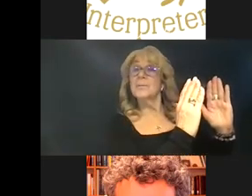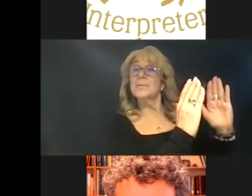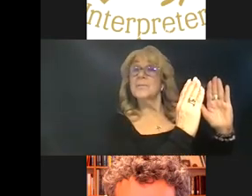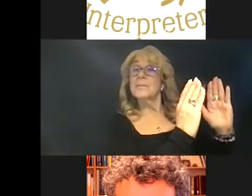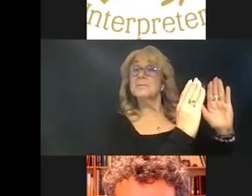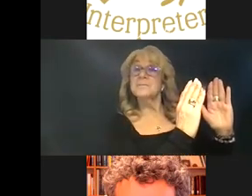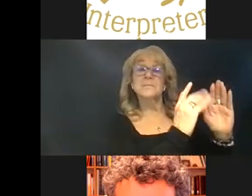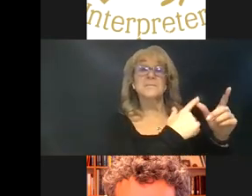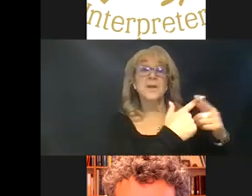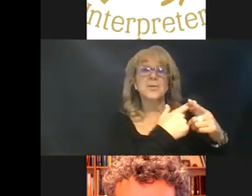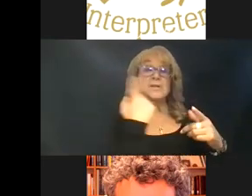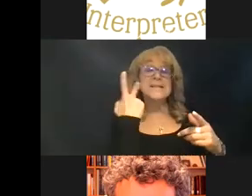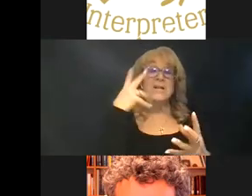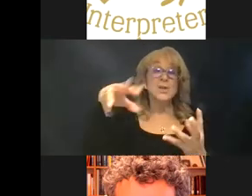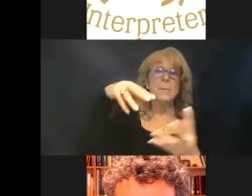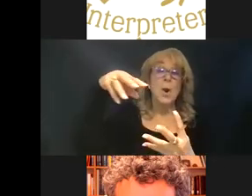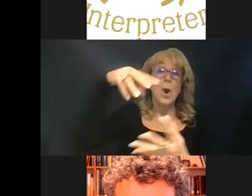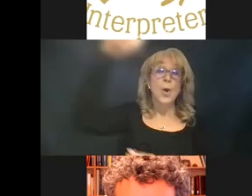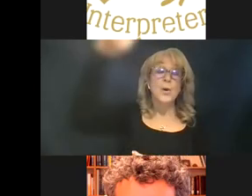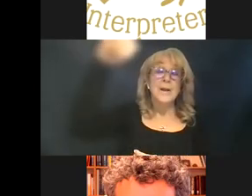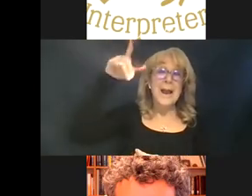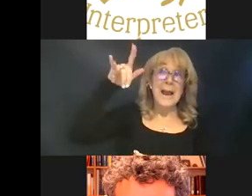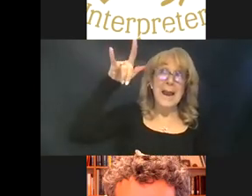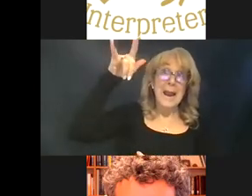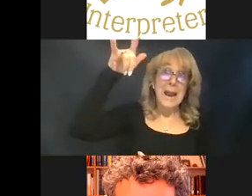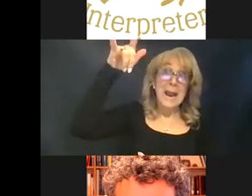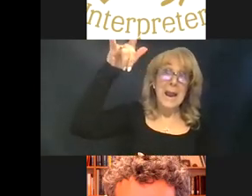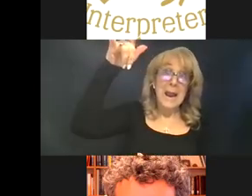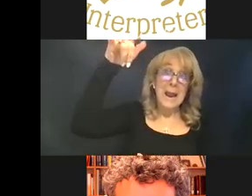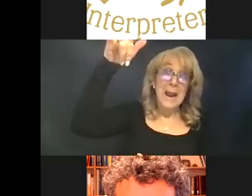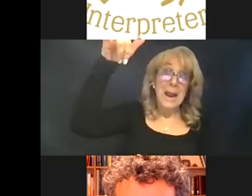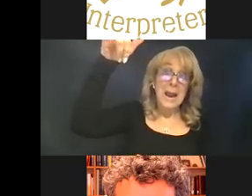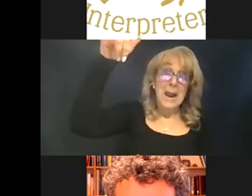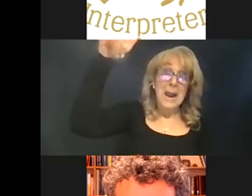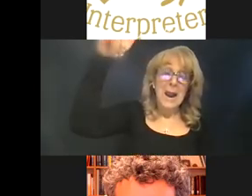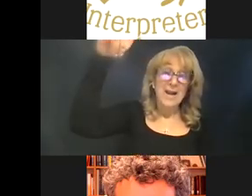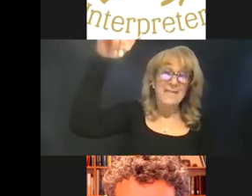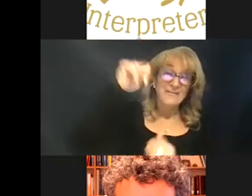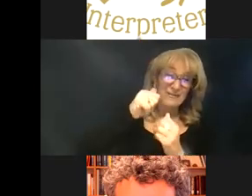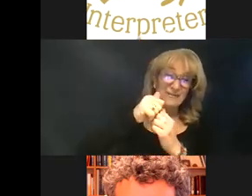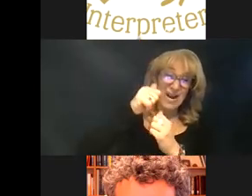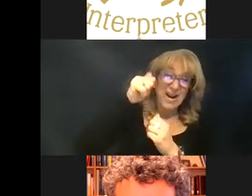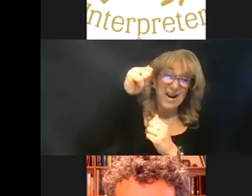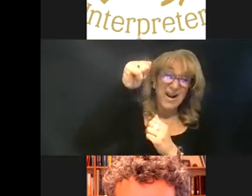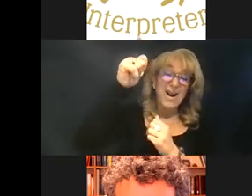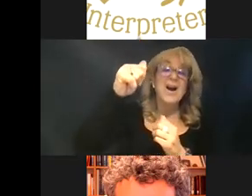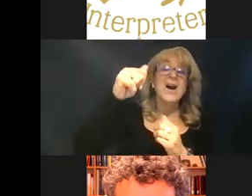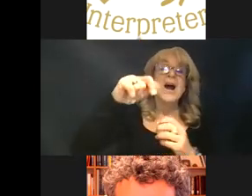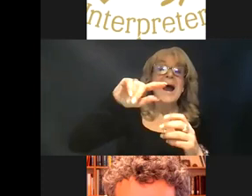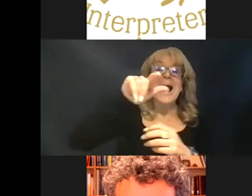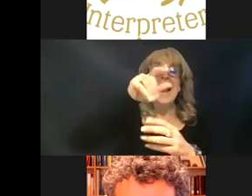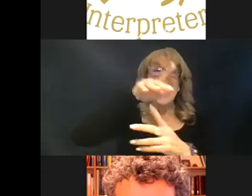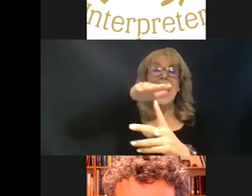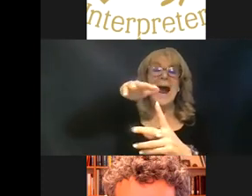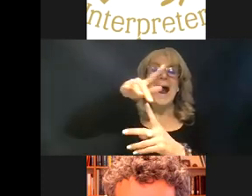that the airplane has gone very, very far away. But now that's the time that the air starts to spin. And this is because the vortices